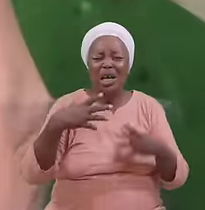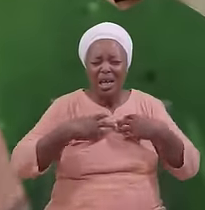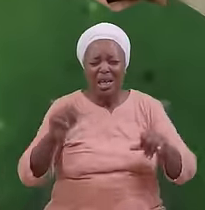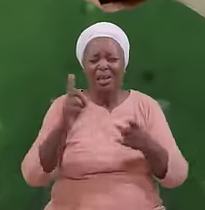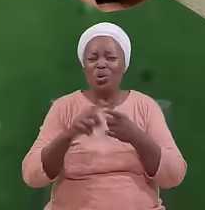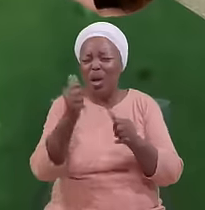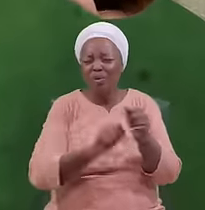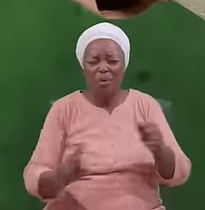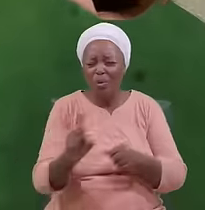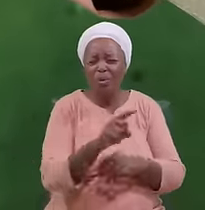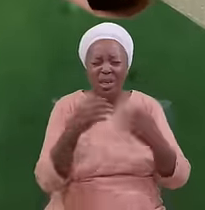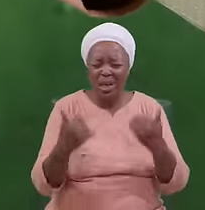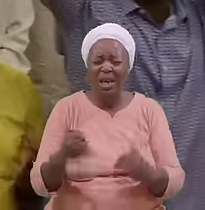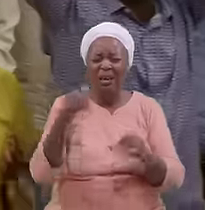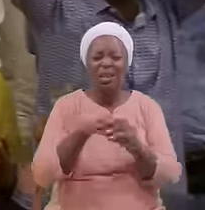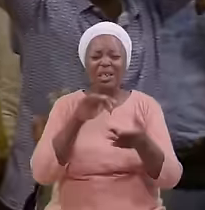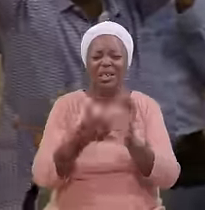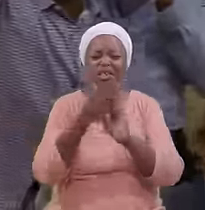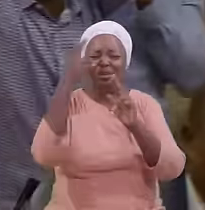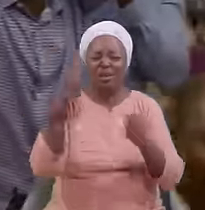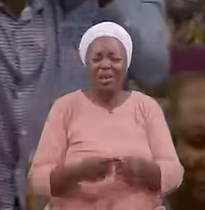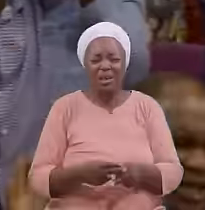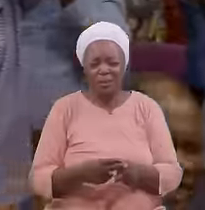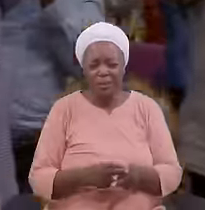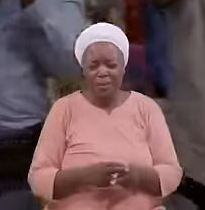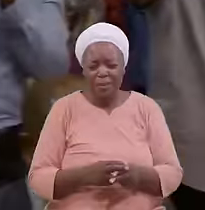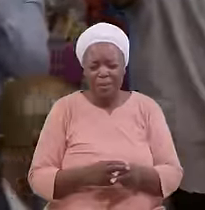everyone now in Jesus' name.